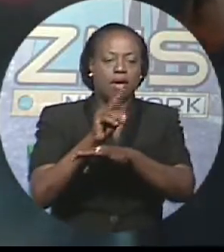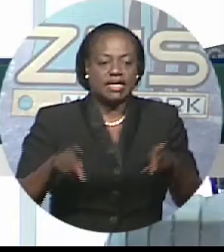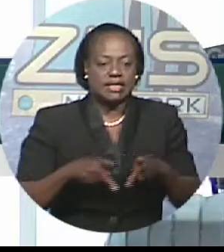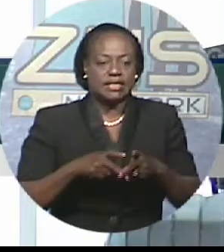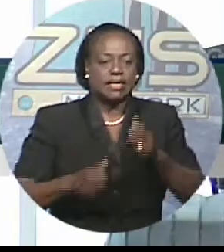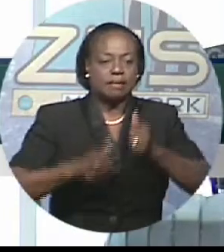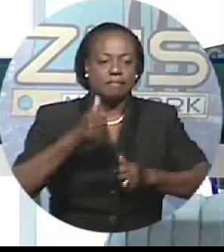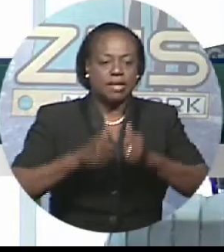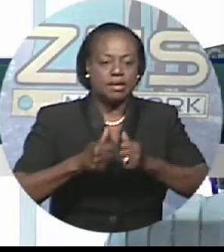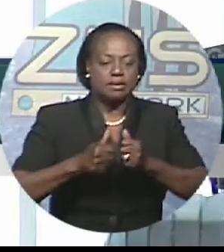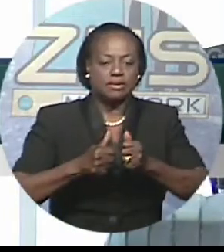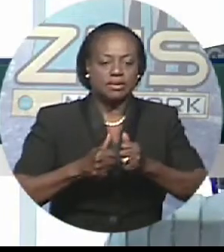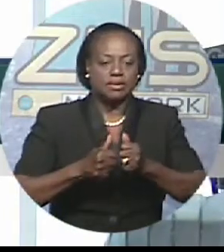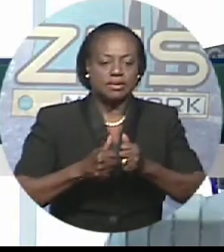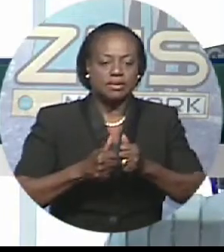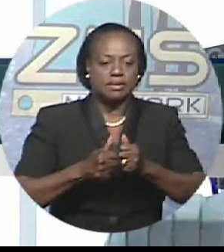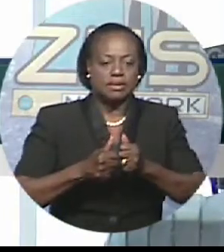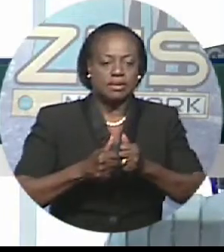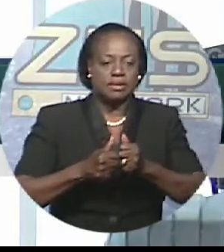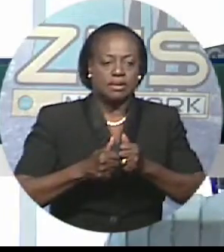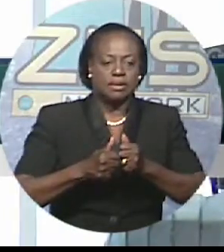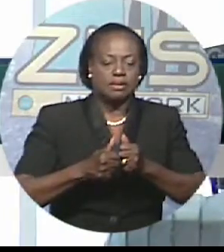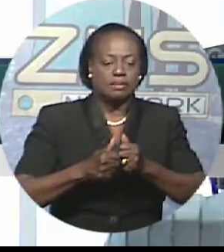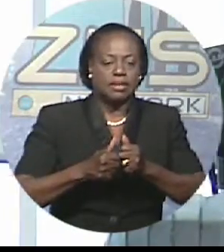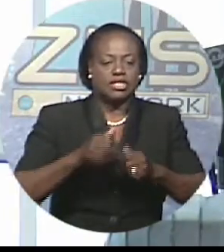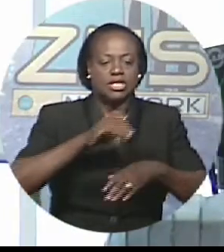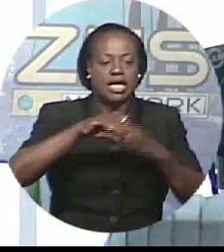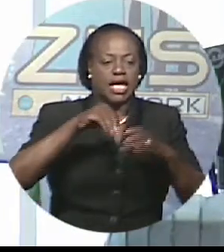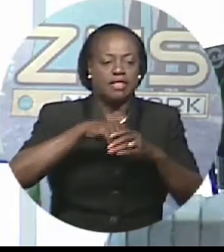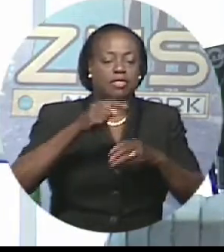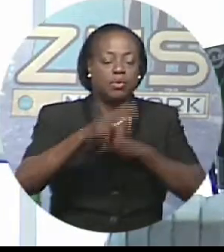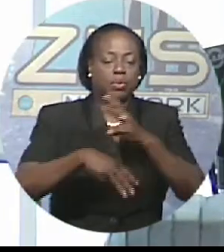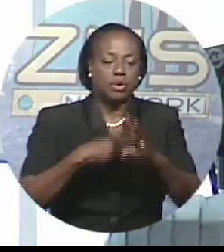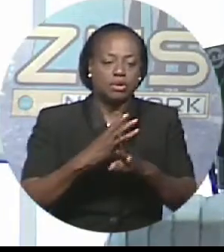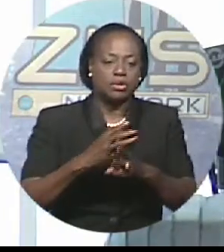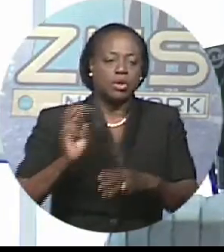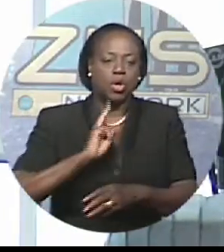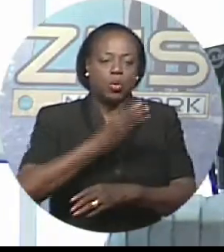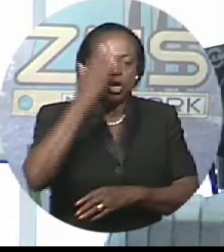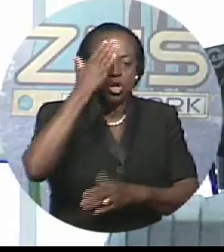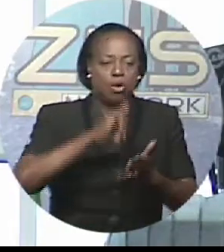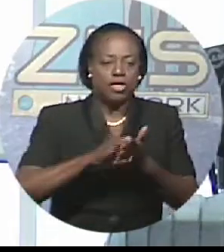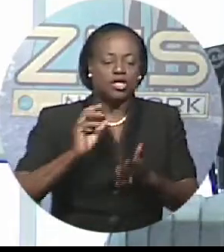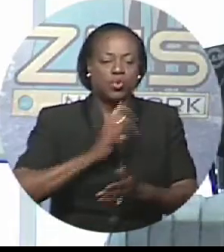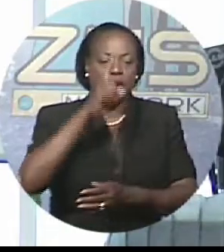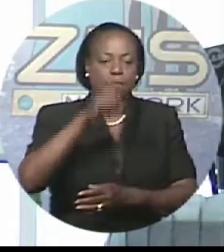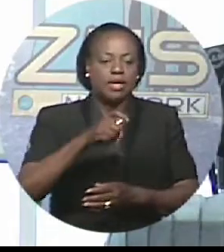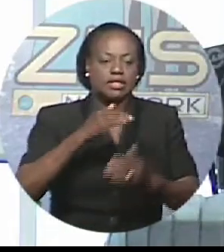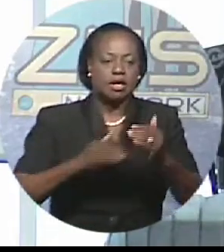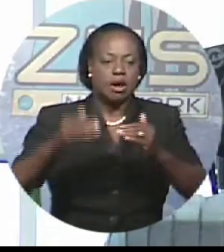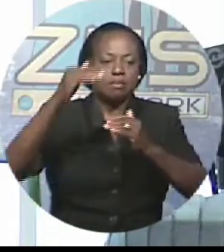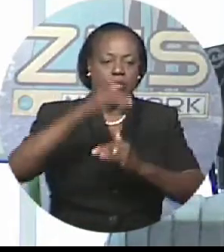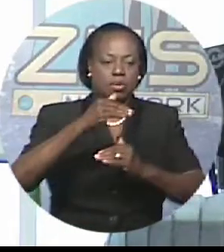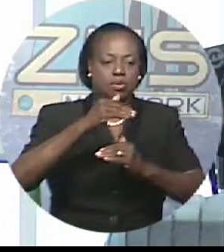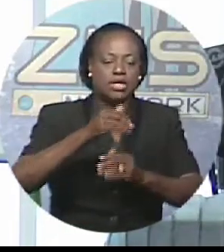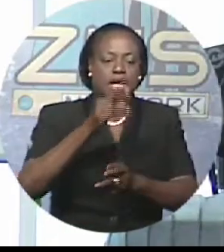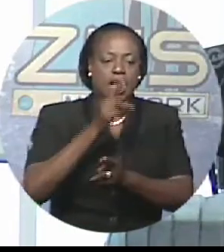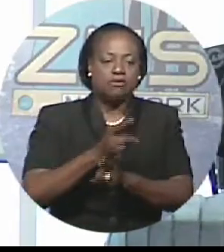in itself is significant, but it is the multidimensional approach to development that we are